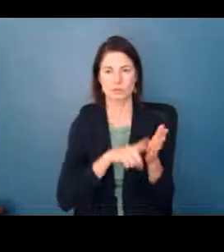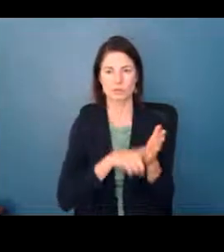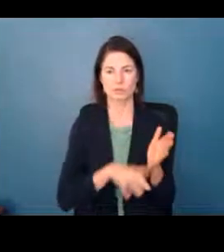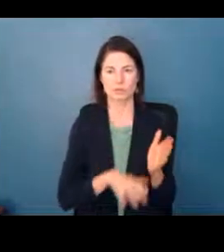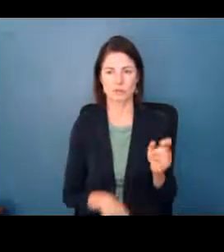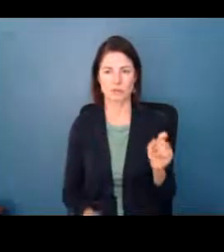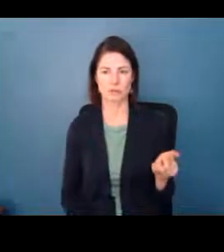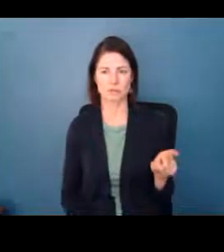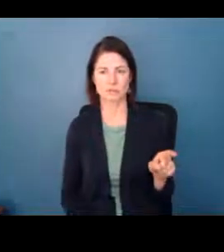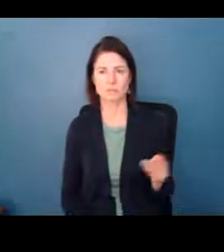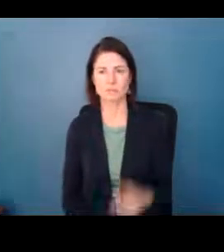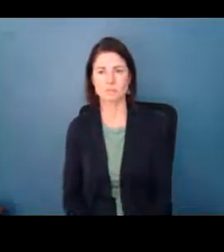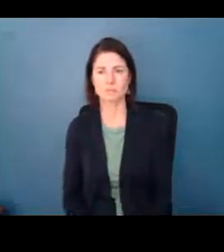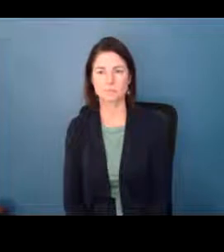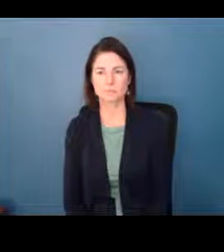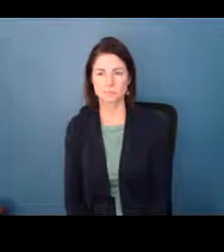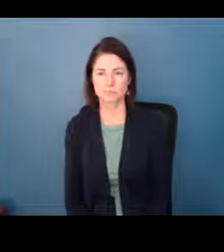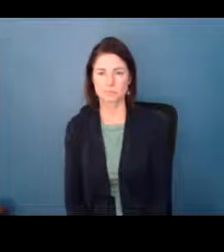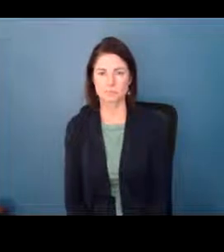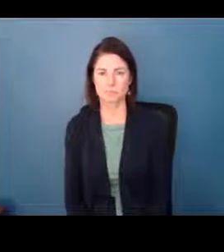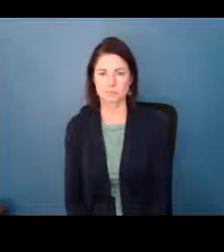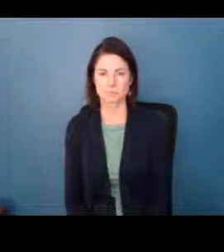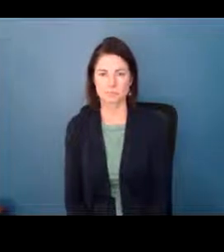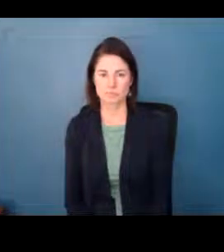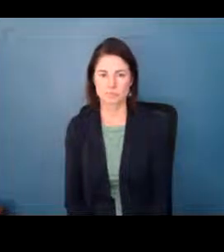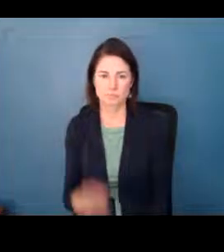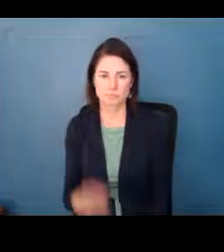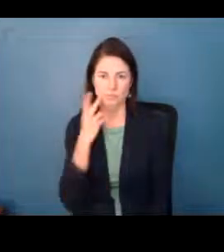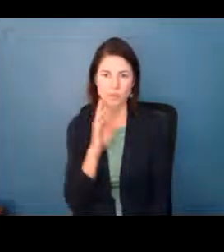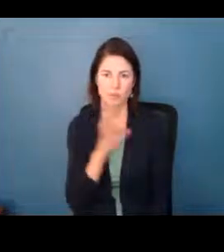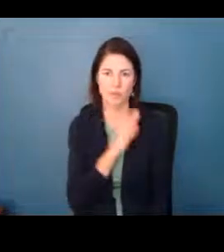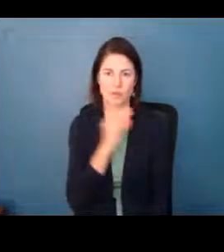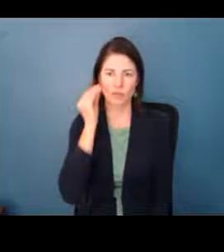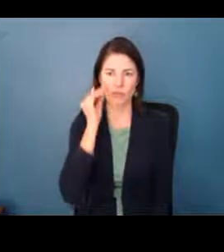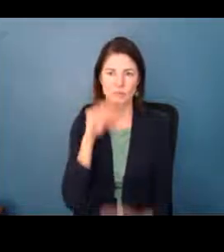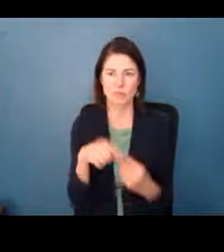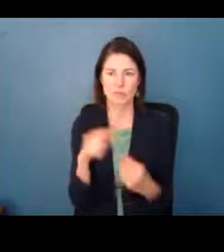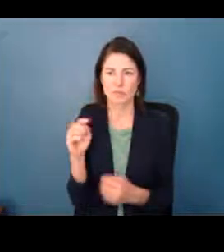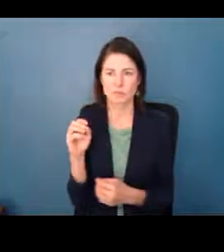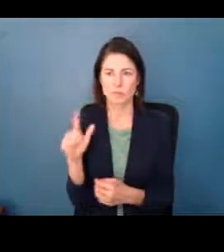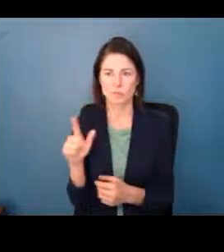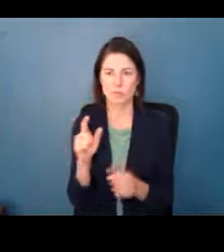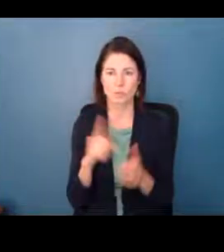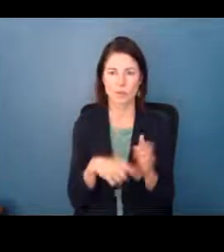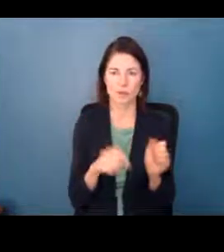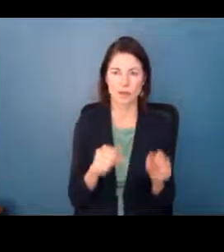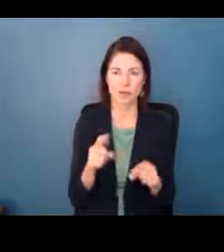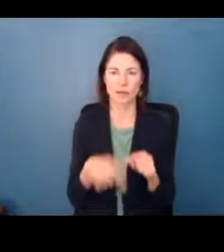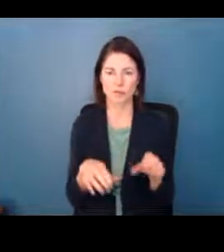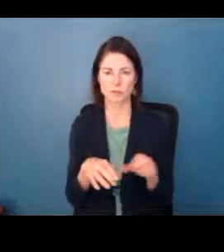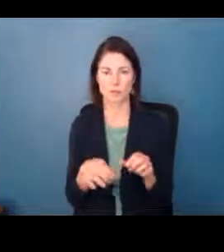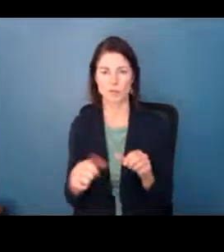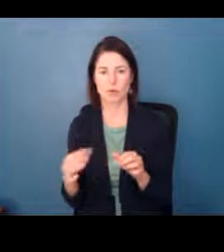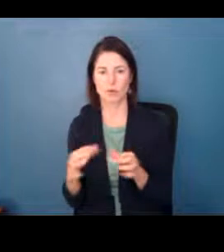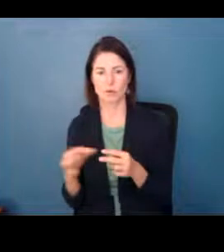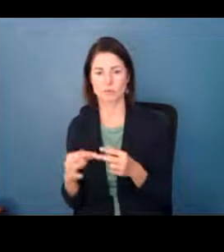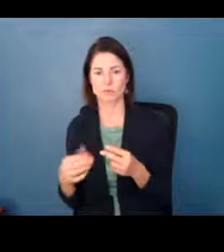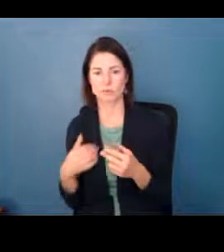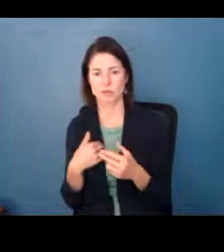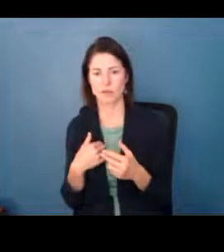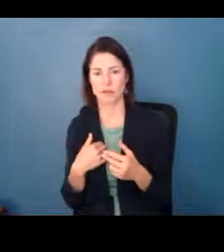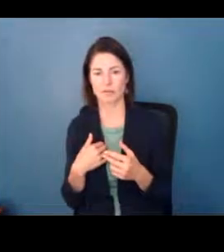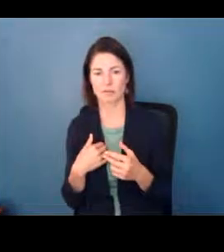see, kind of what their thoughts are on what that tool can and can't do, and what other options we have to further explore job